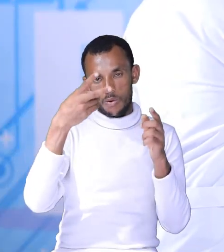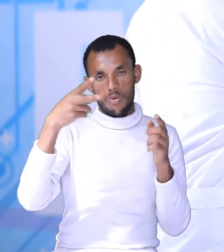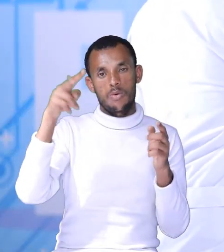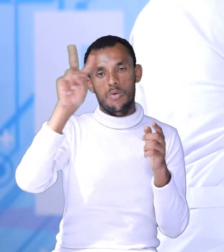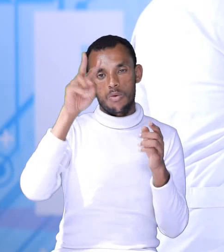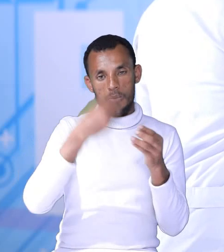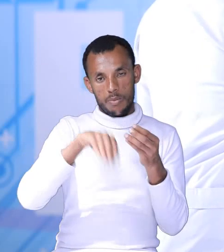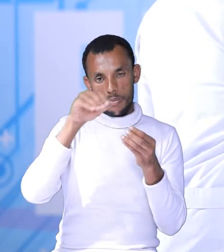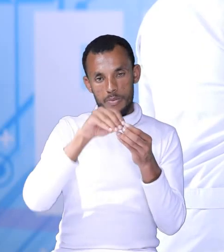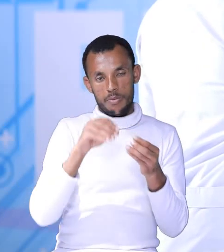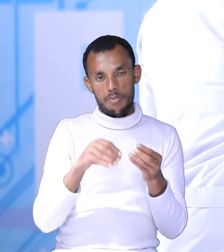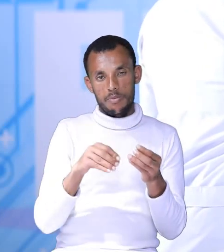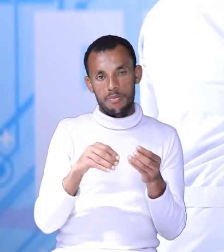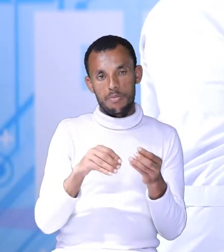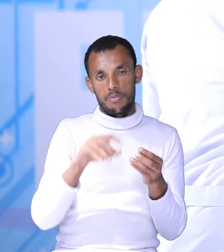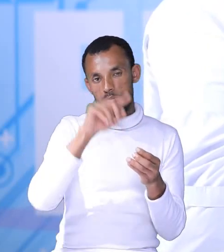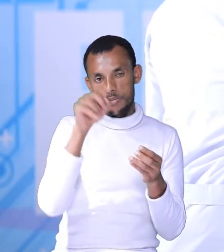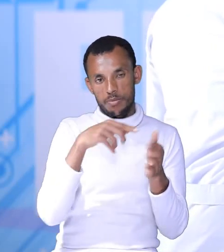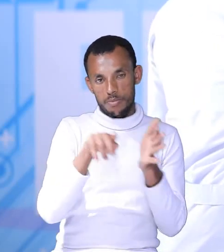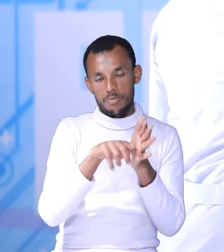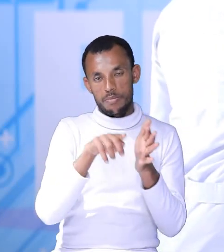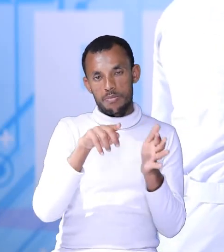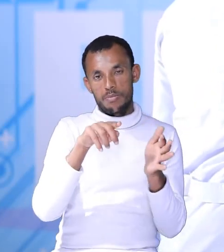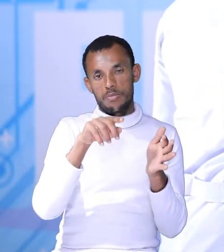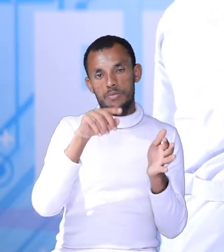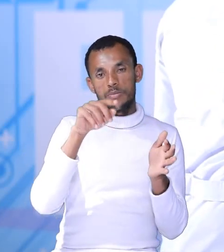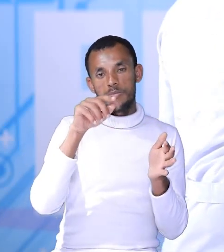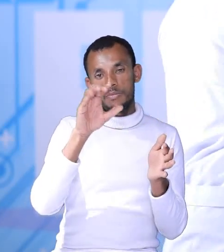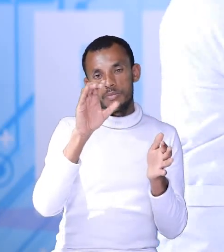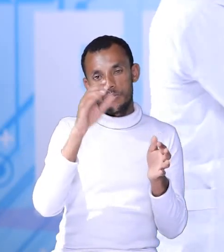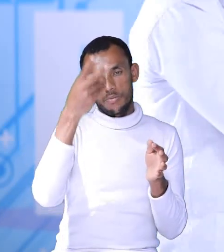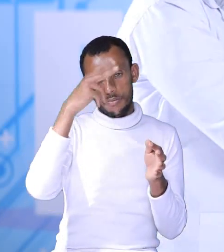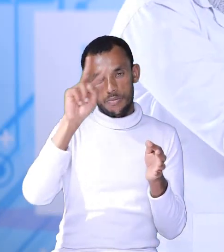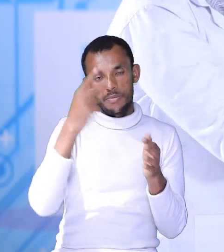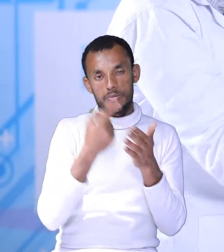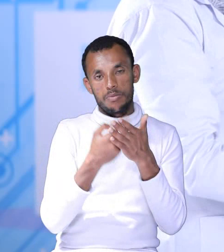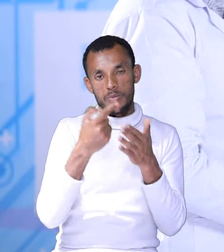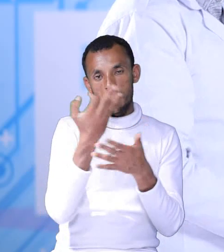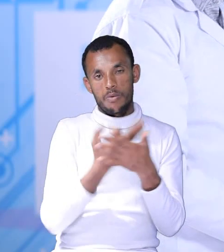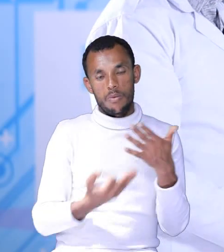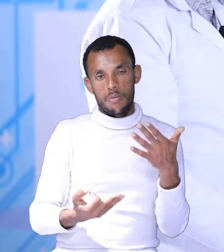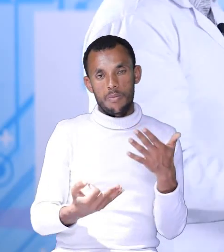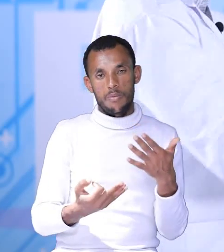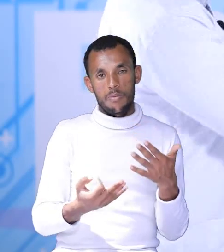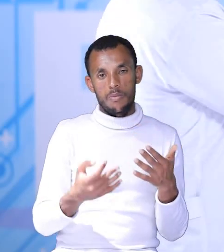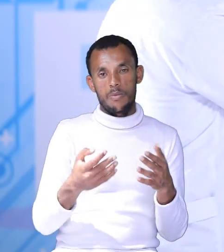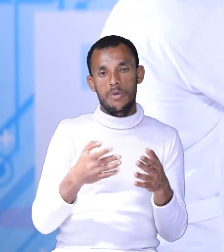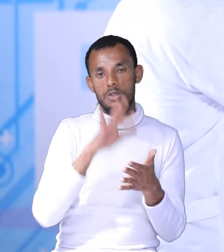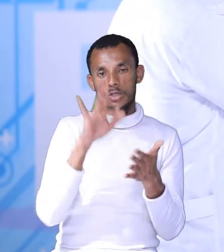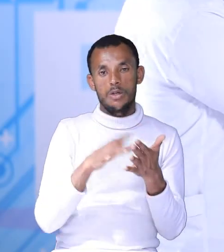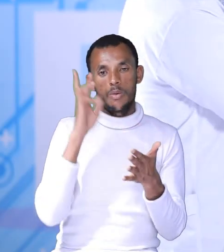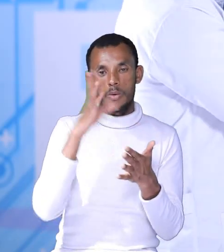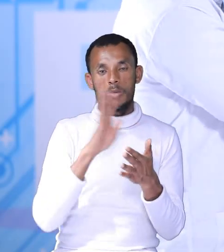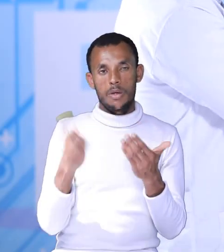whole squared plus z minus the whole squared is equals to r squared in this form. If you write in this form, the center will be